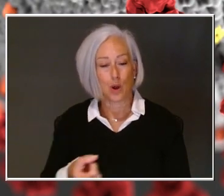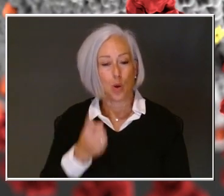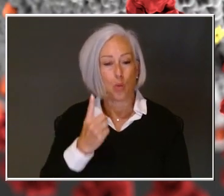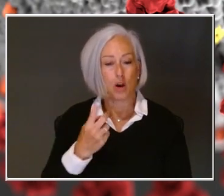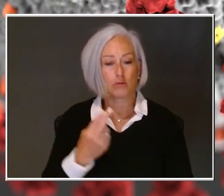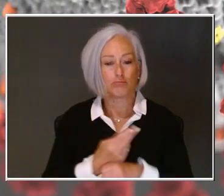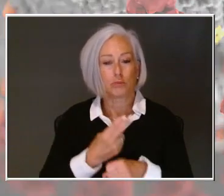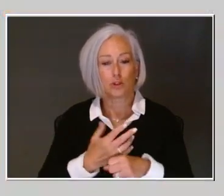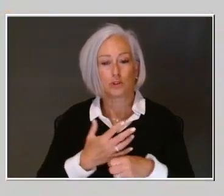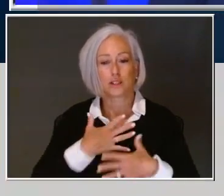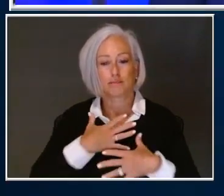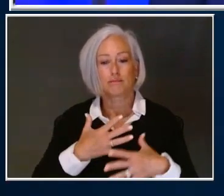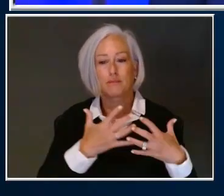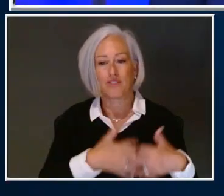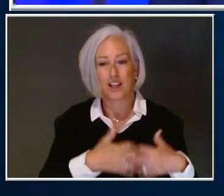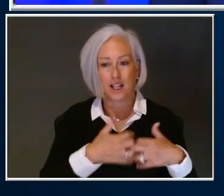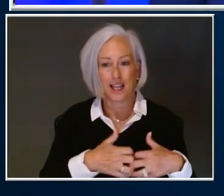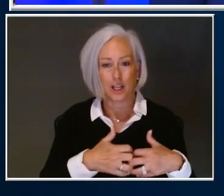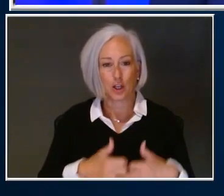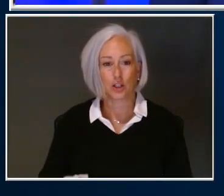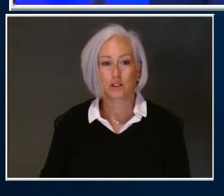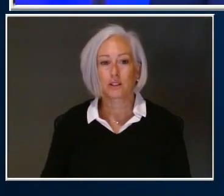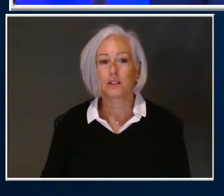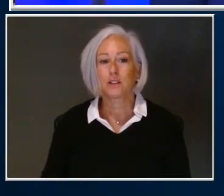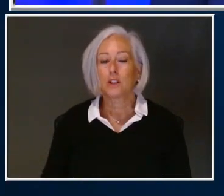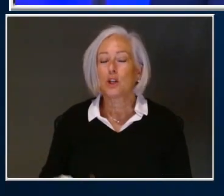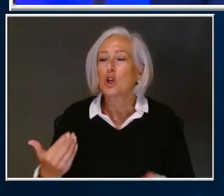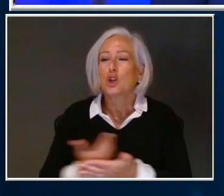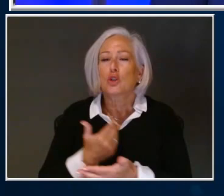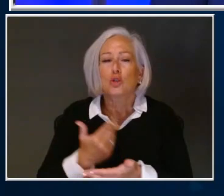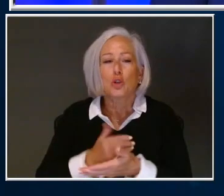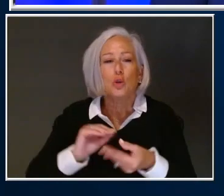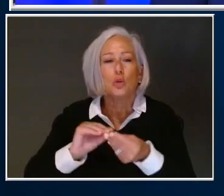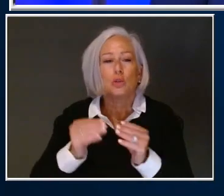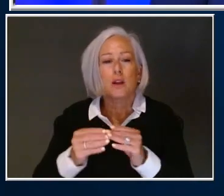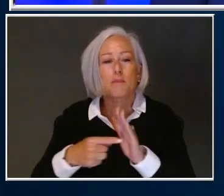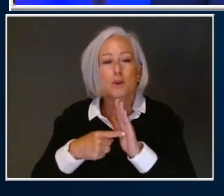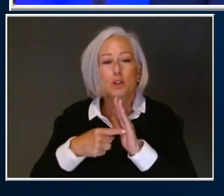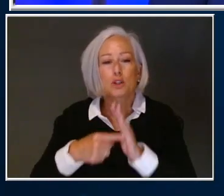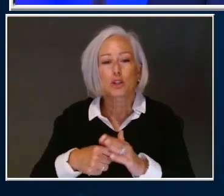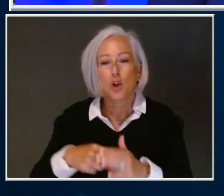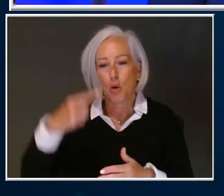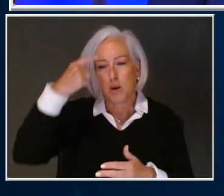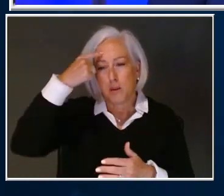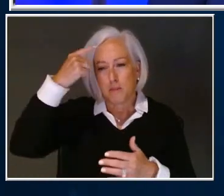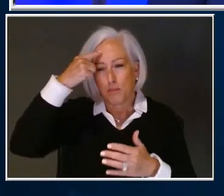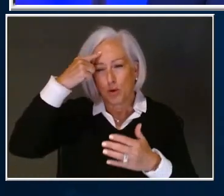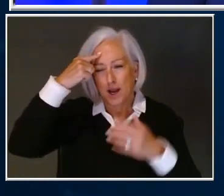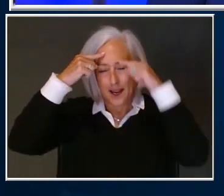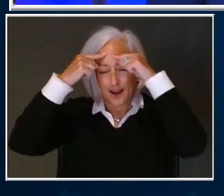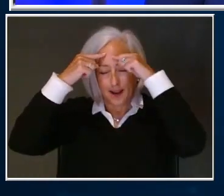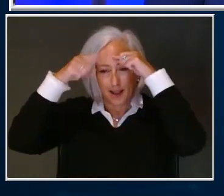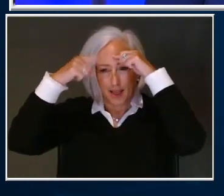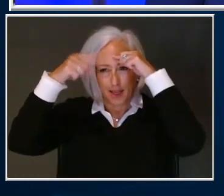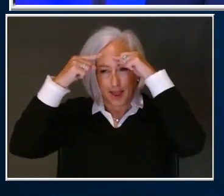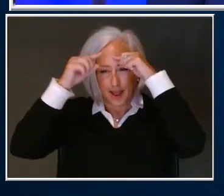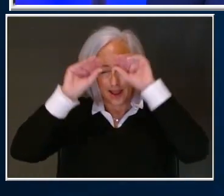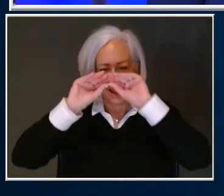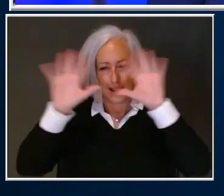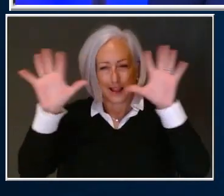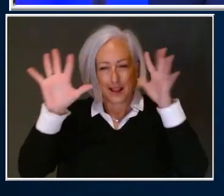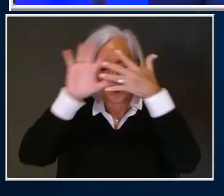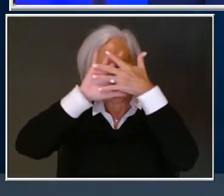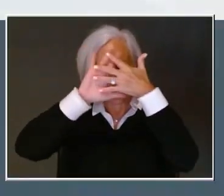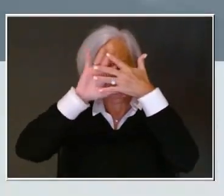as that goes. Okay, so new numbers are showing brain fog can linger up to a year in older COVID patients. The study in the